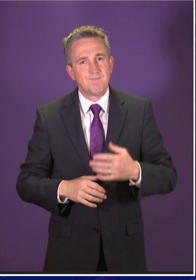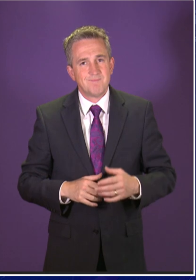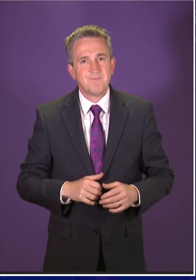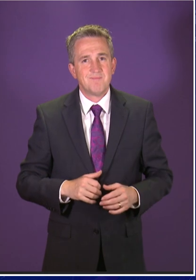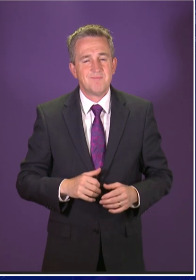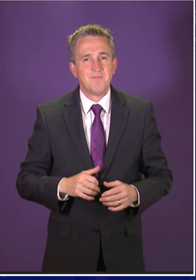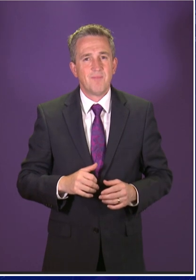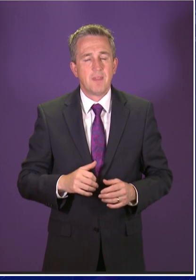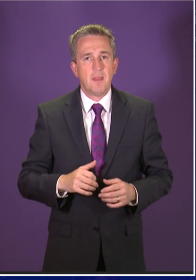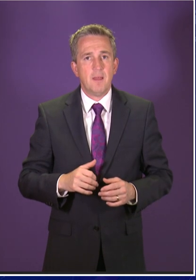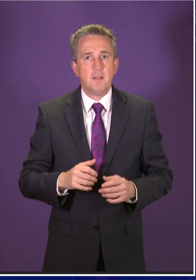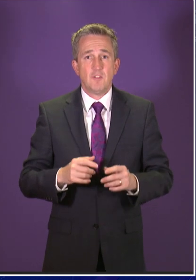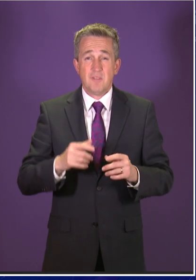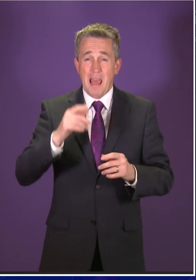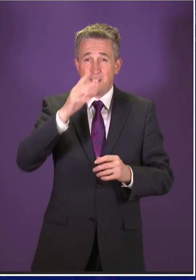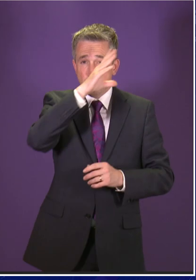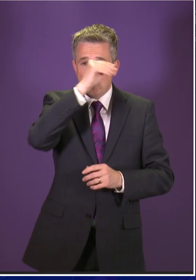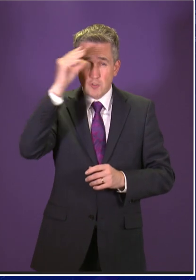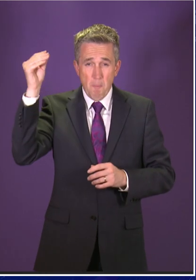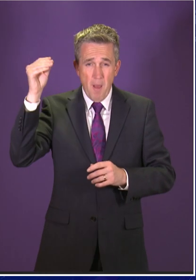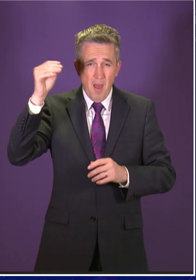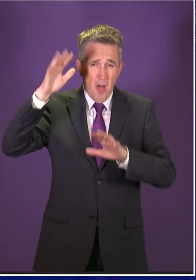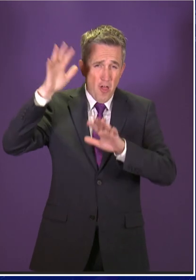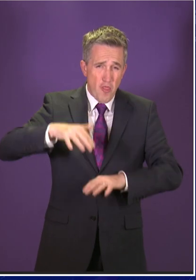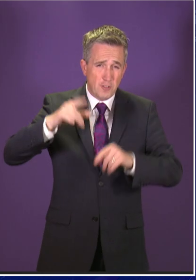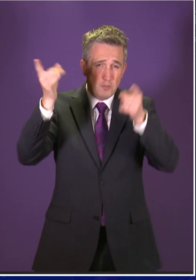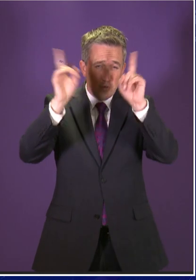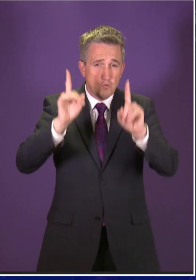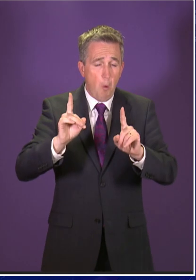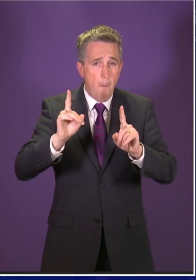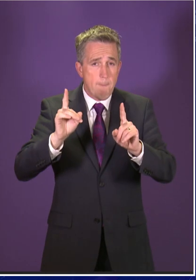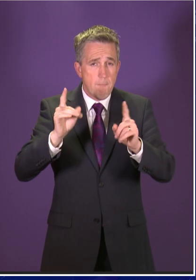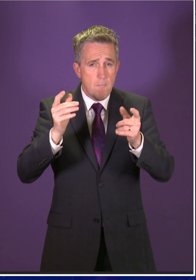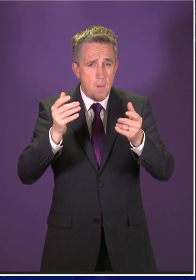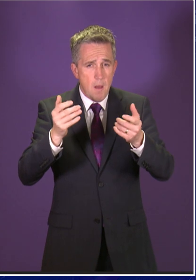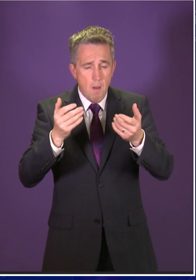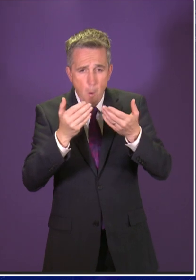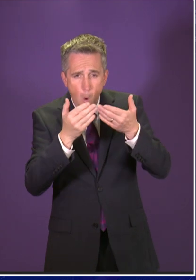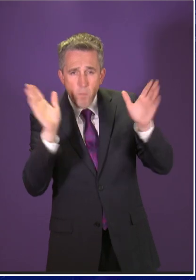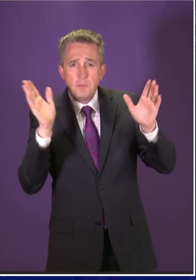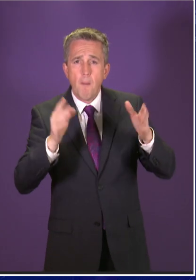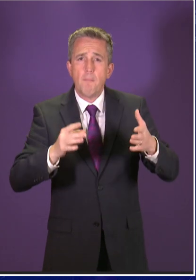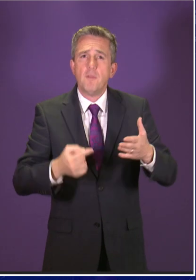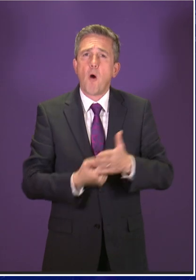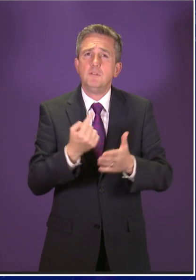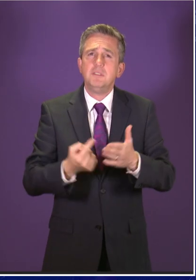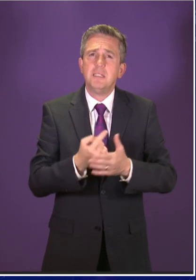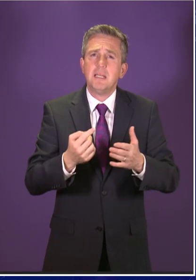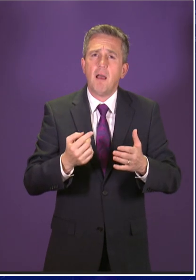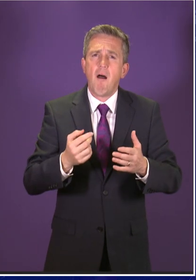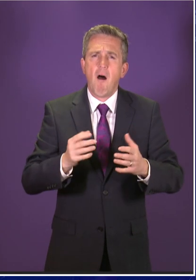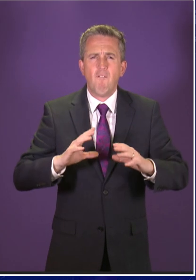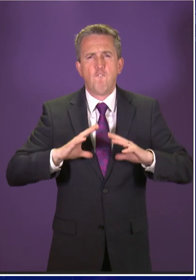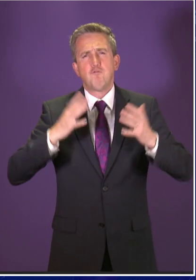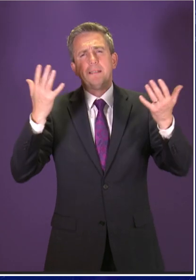The explosive force of that summer thunderstorm was really unlocking a furious energy of freedom that had held